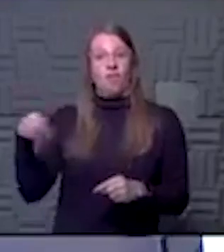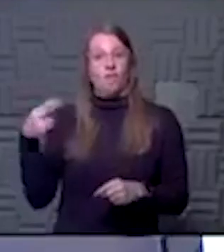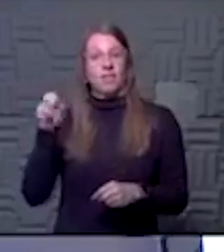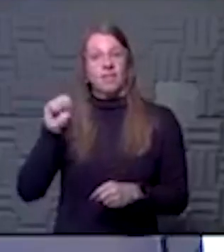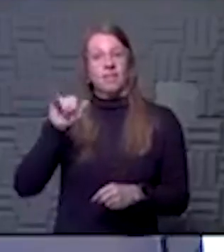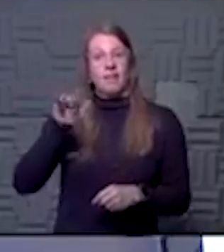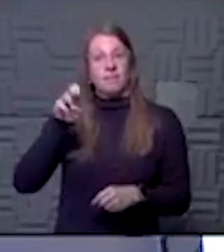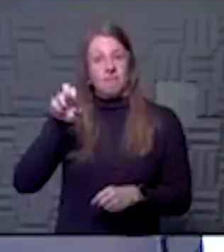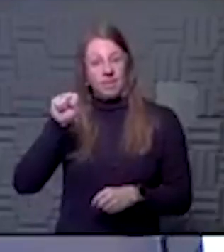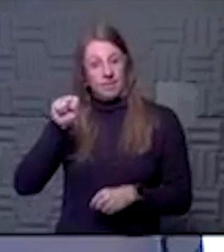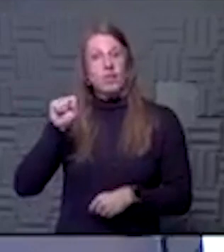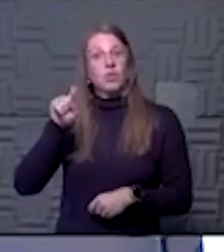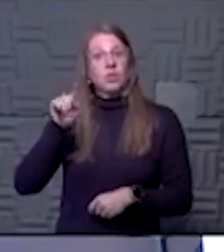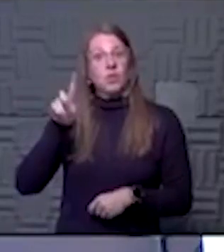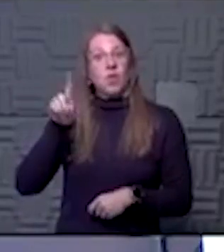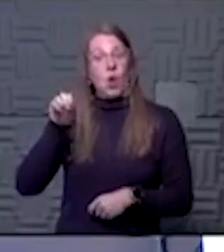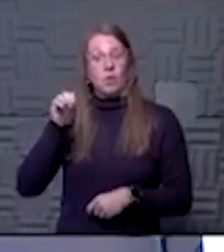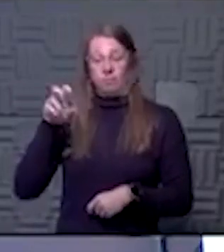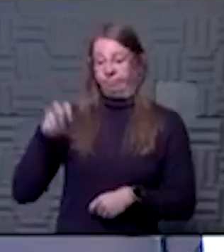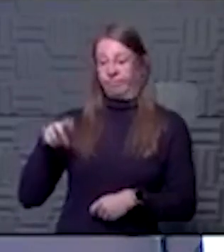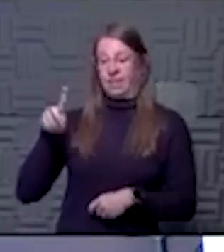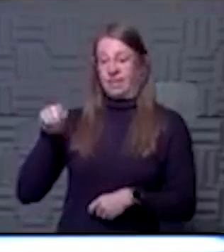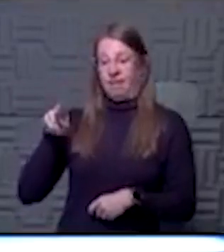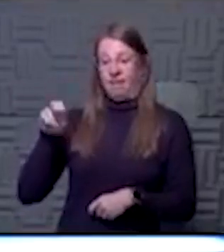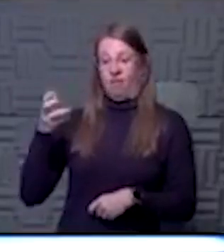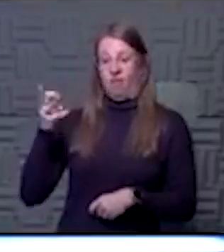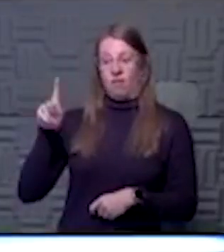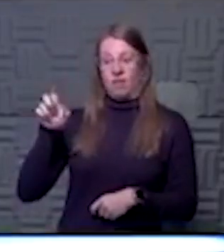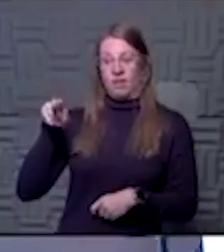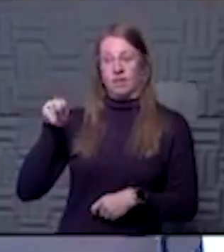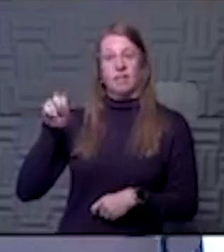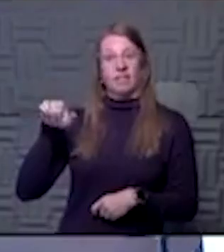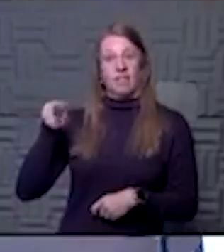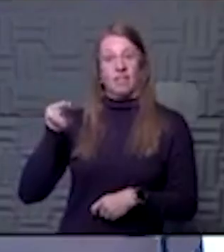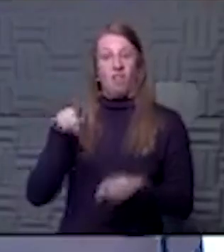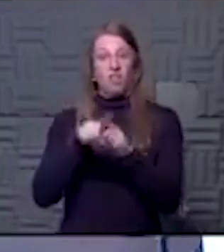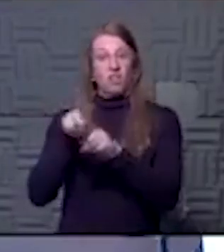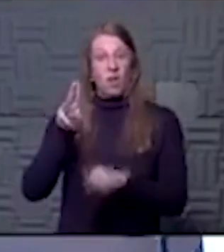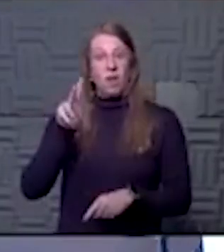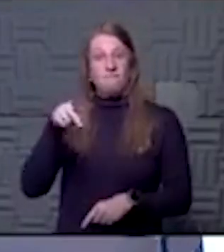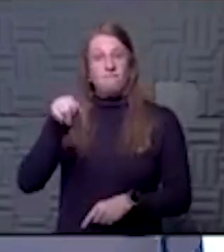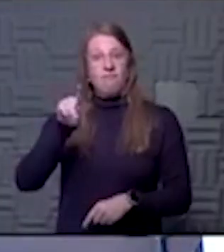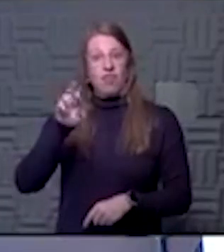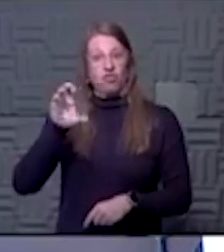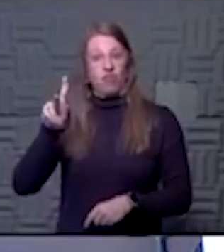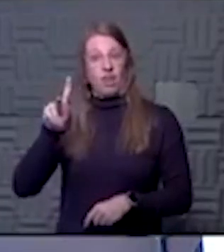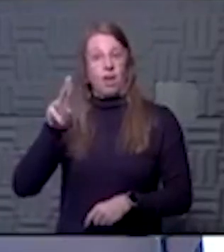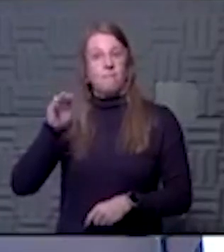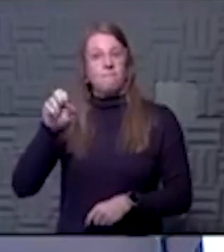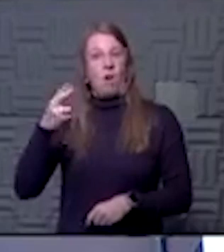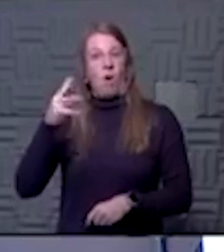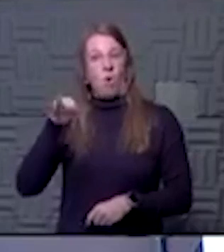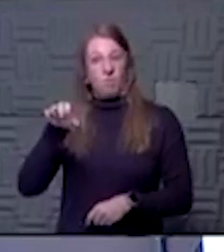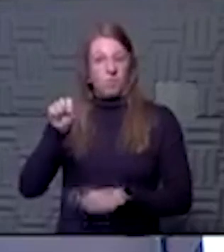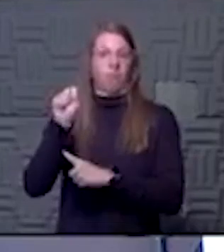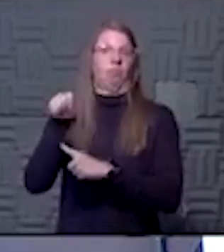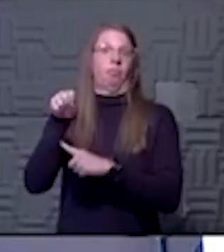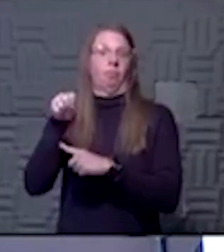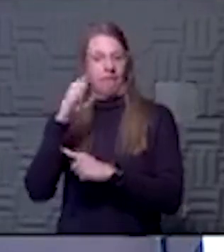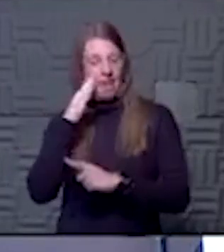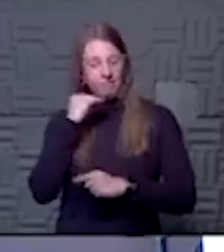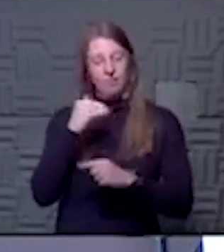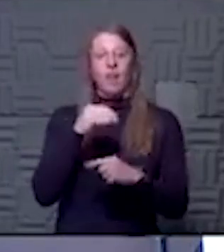by Doc Hawk. We're also joined by Patrick Mahomes, well, his bobblehead, and a Chiefs